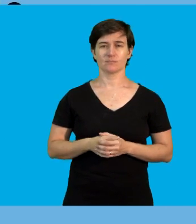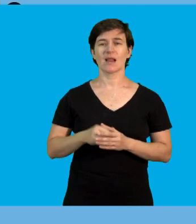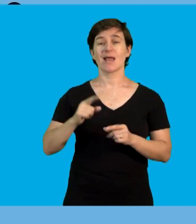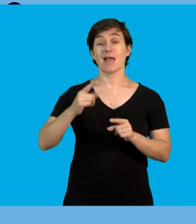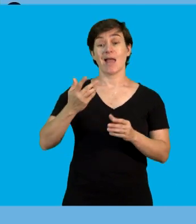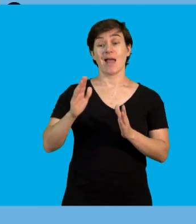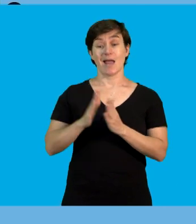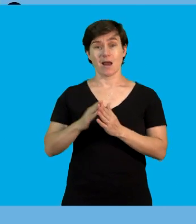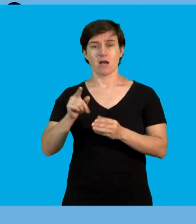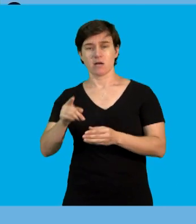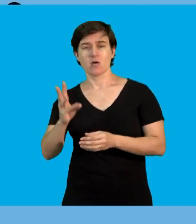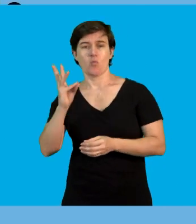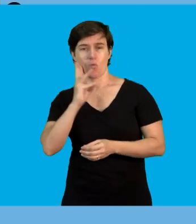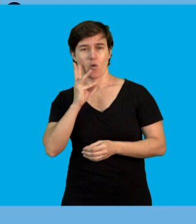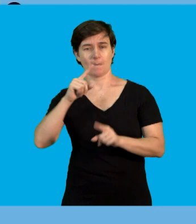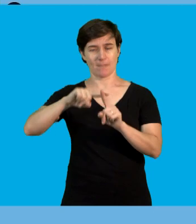And water